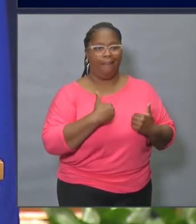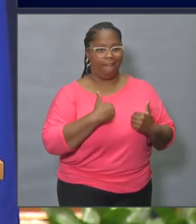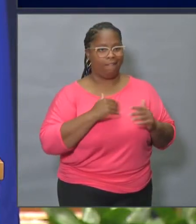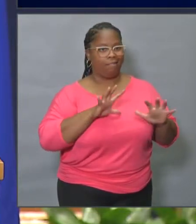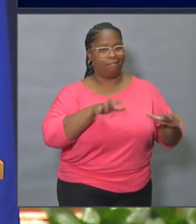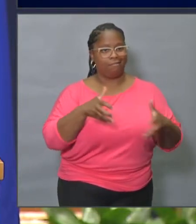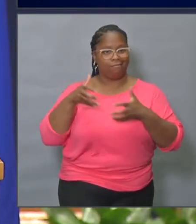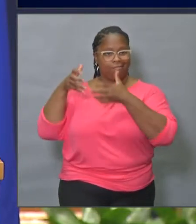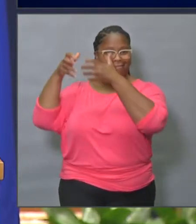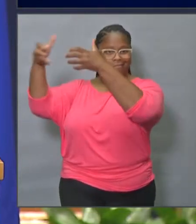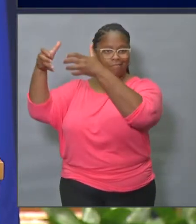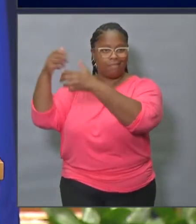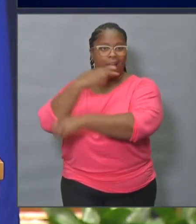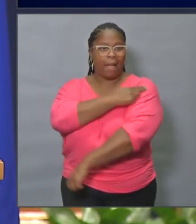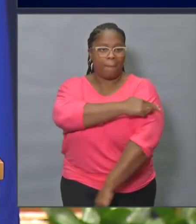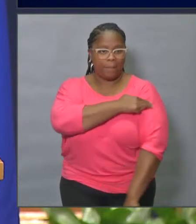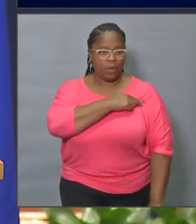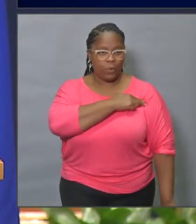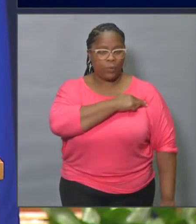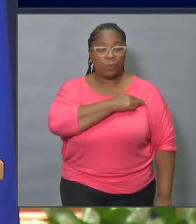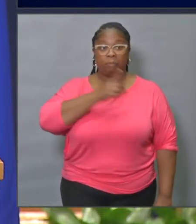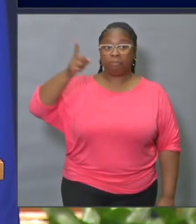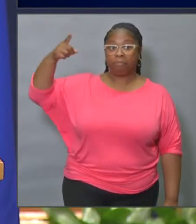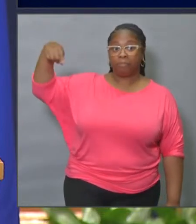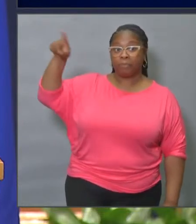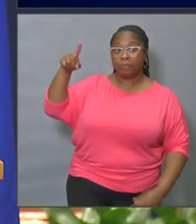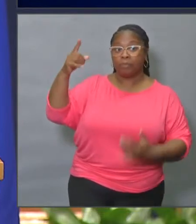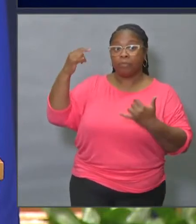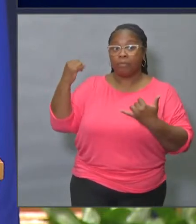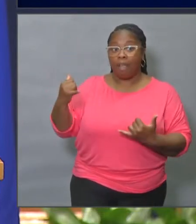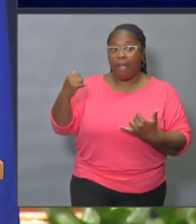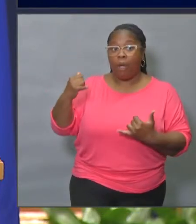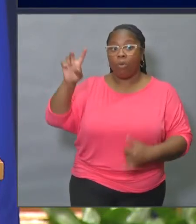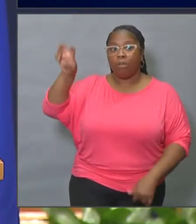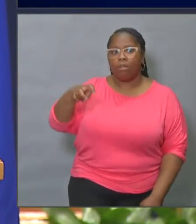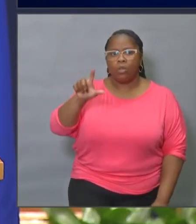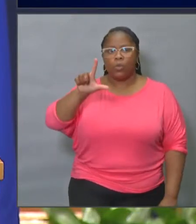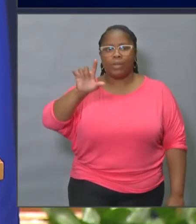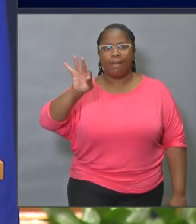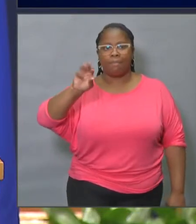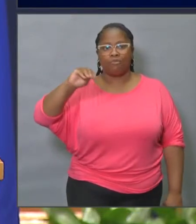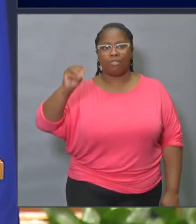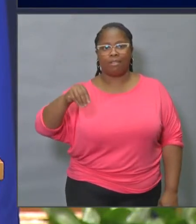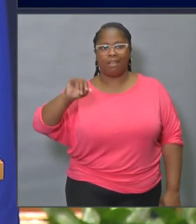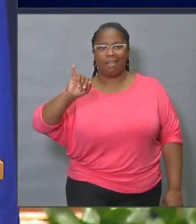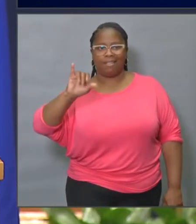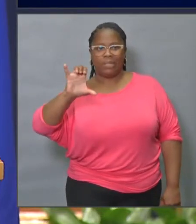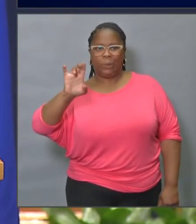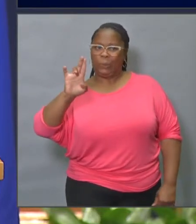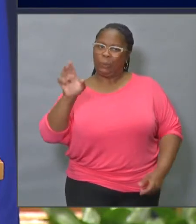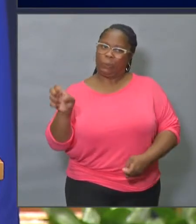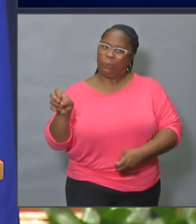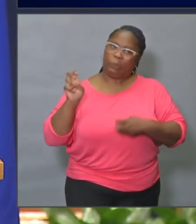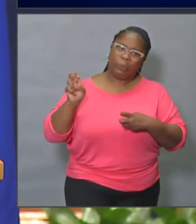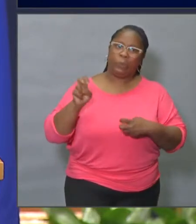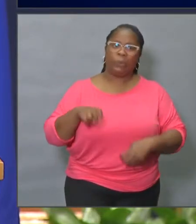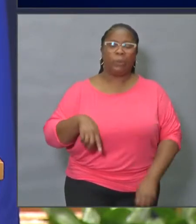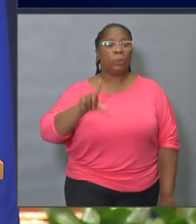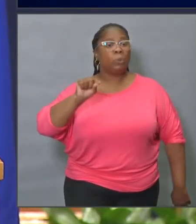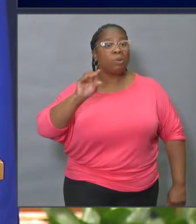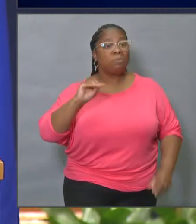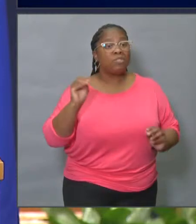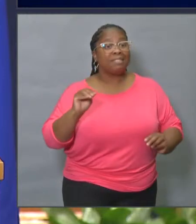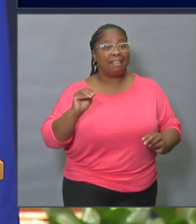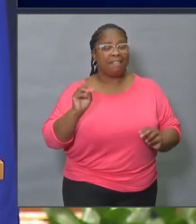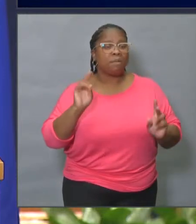are hospitalized. 29% of the people are in the ICU, and 20% of the people are on ventilators. This